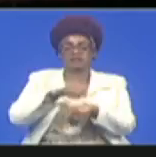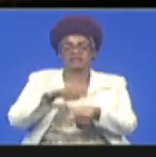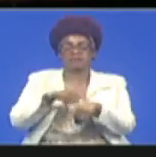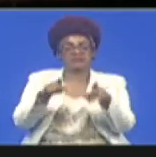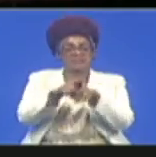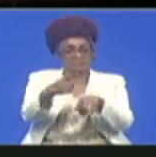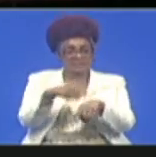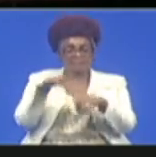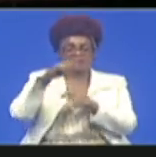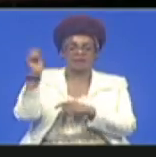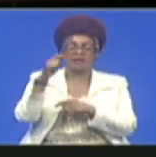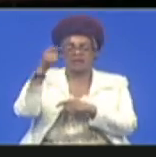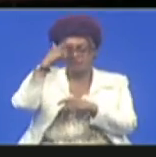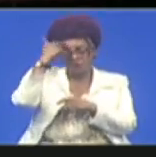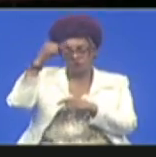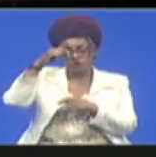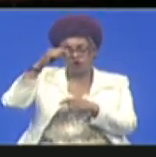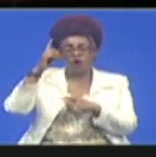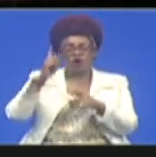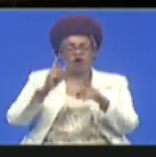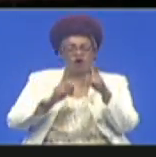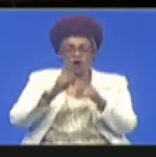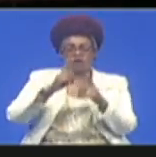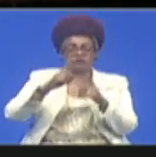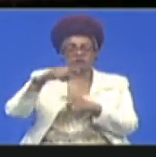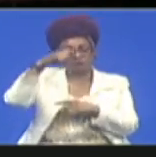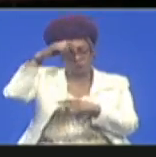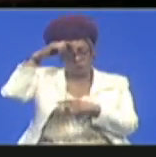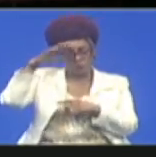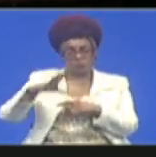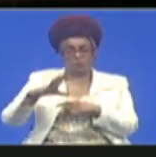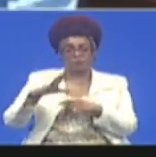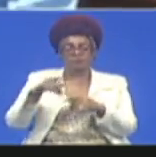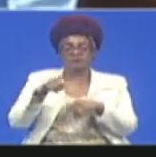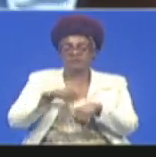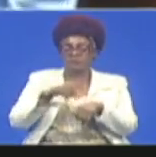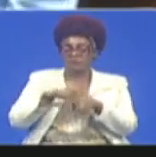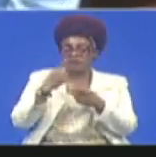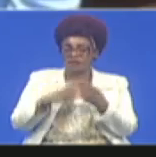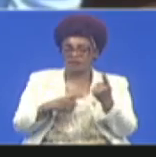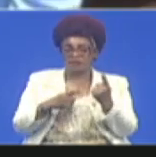Kenya, due to the extreme heat in the Middle East at this time of the year.